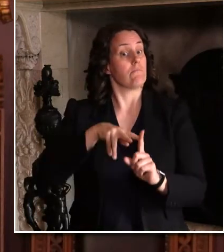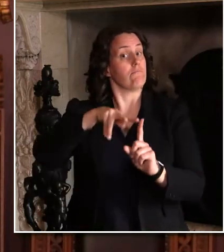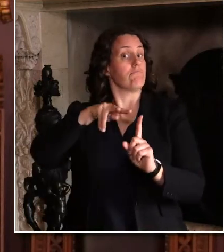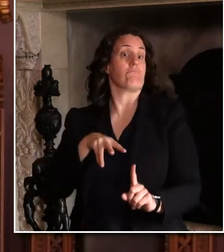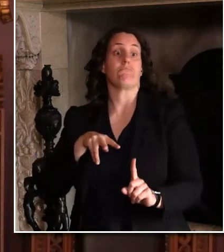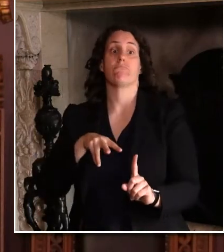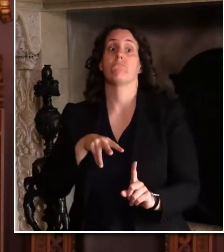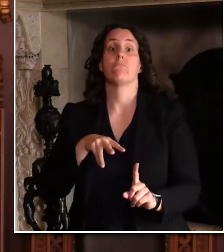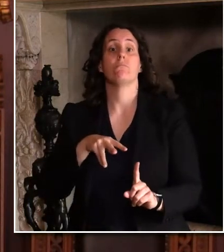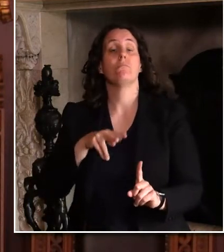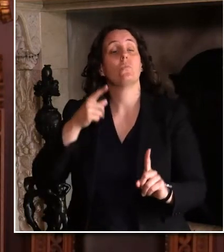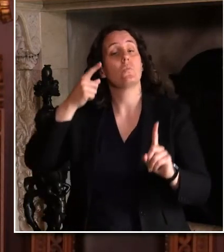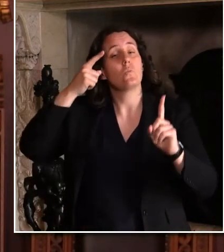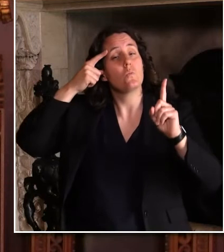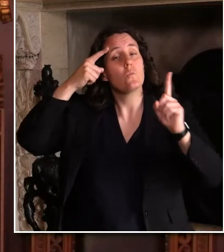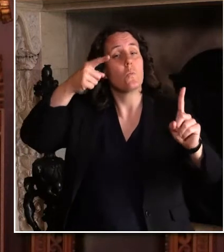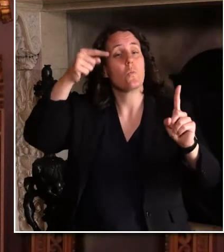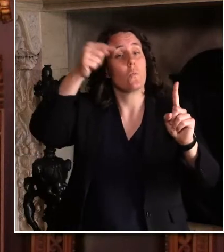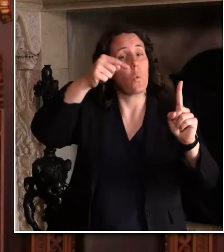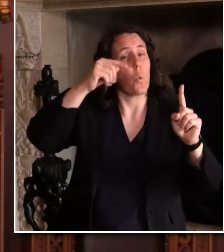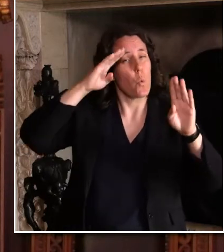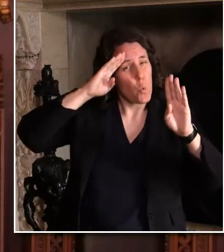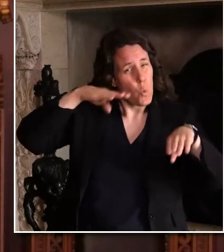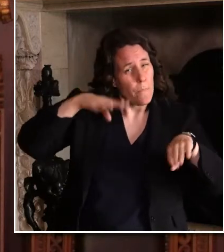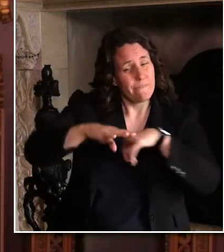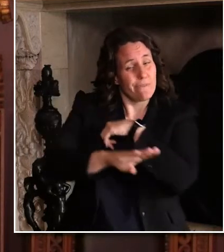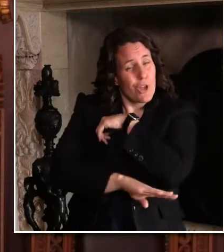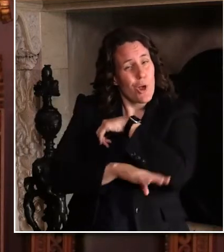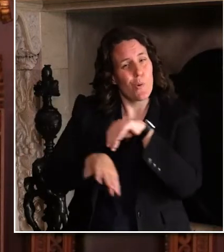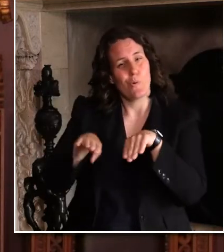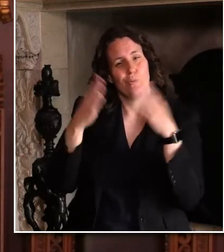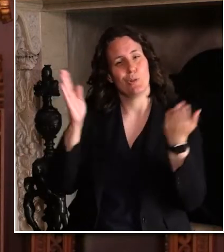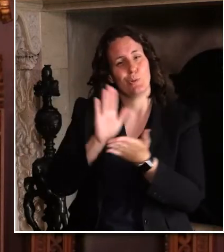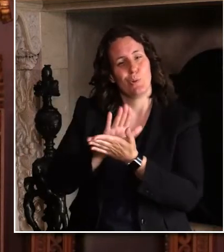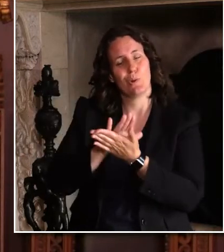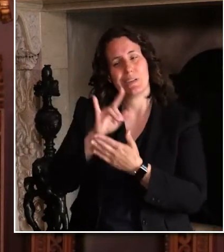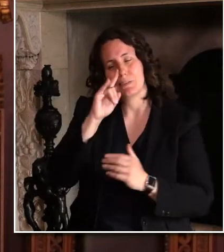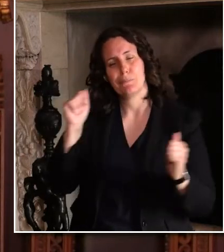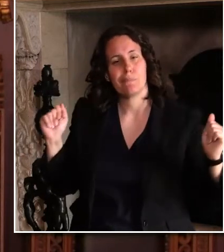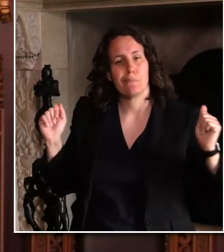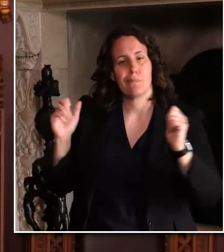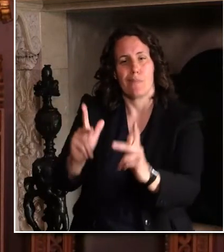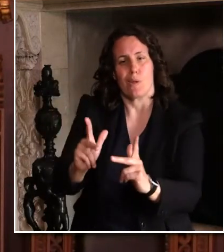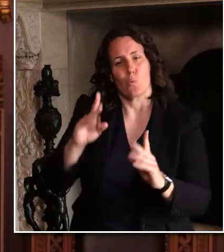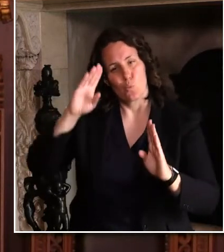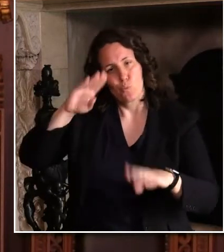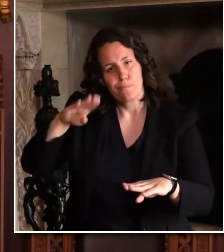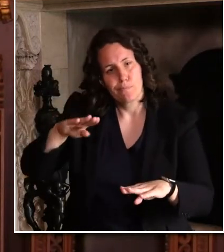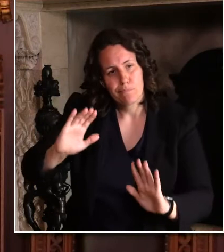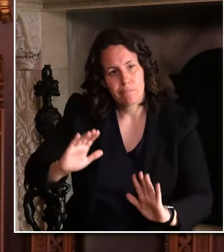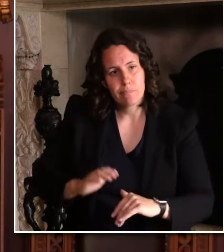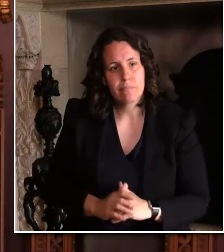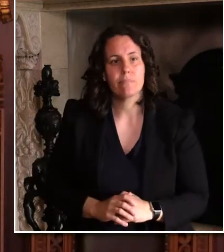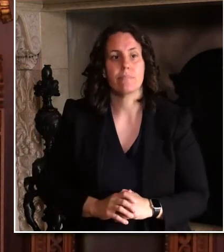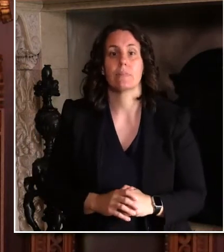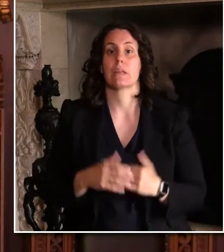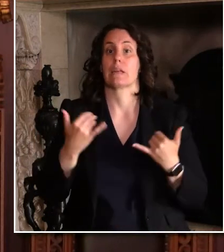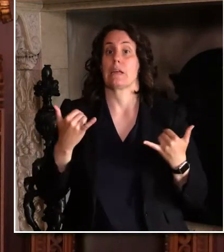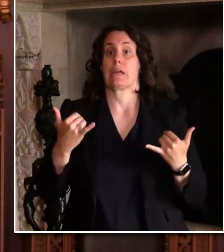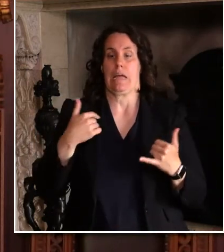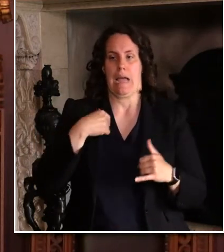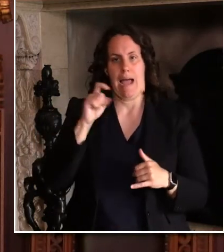have school open this fall, but we also have to be prepared for alternatives A,